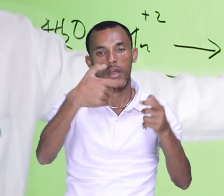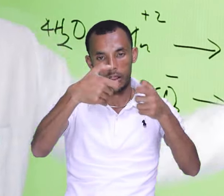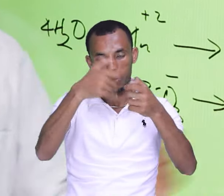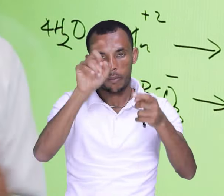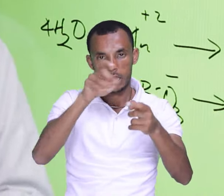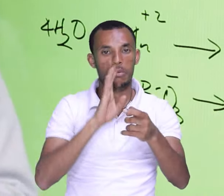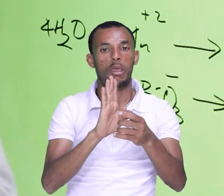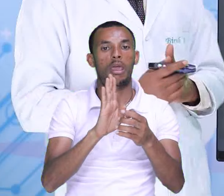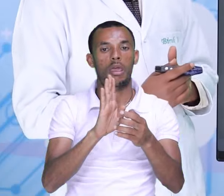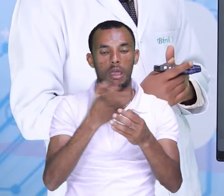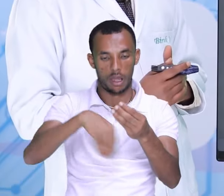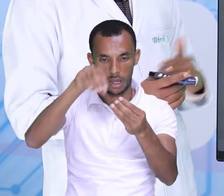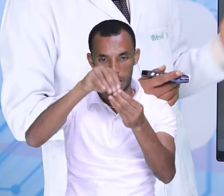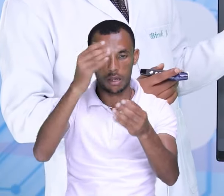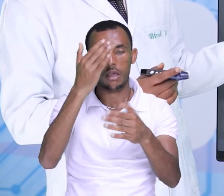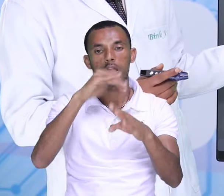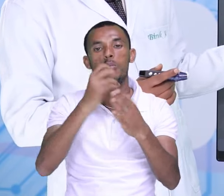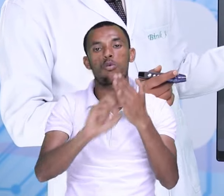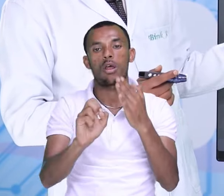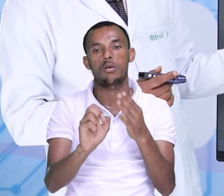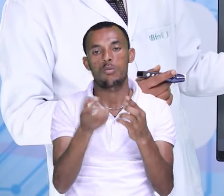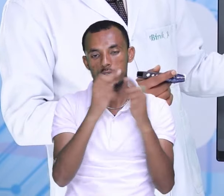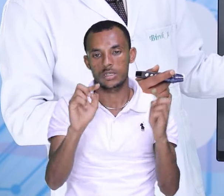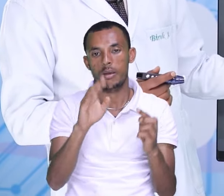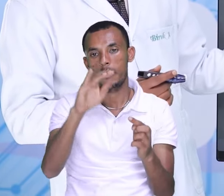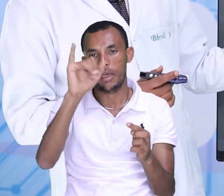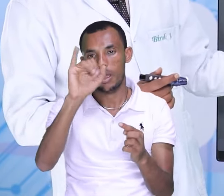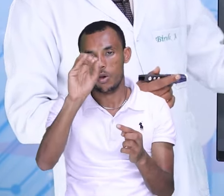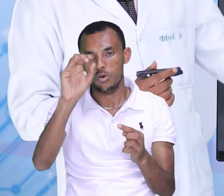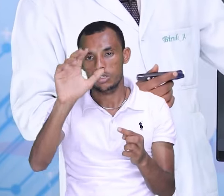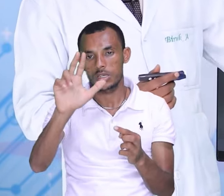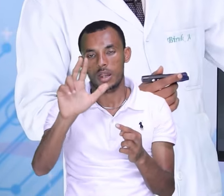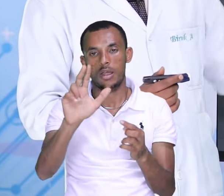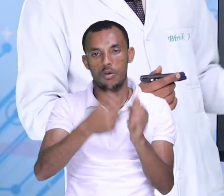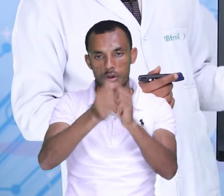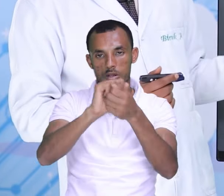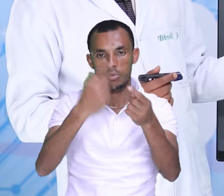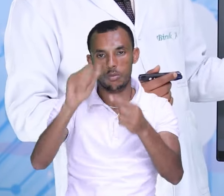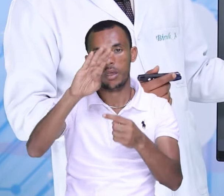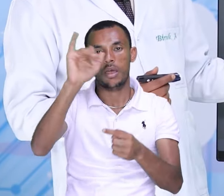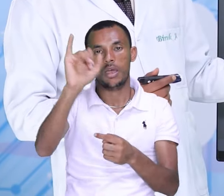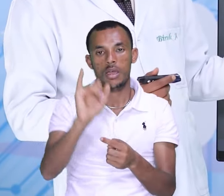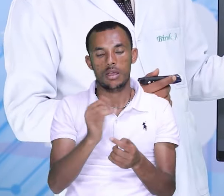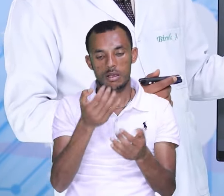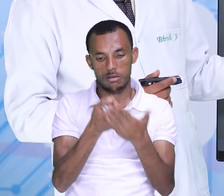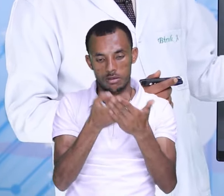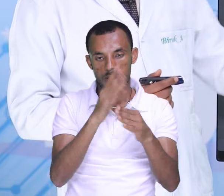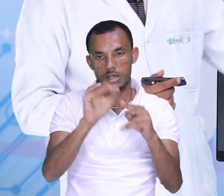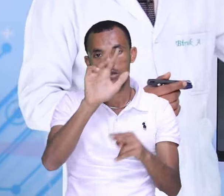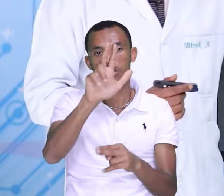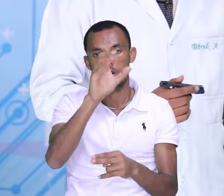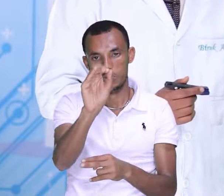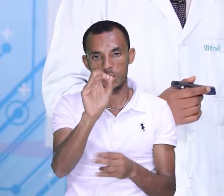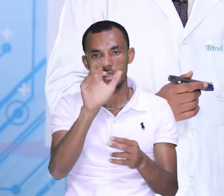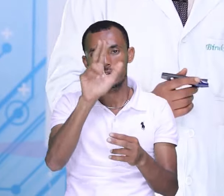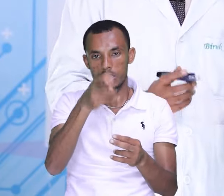added in product position. The next one is BiO3 minus converted into Bi. Here, 3 oxygen,